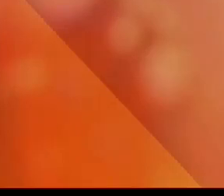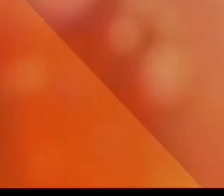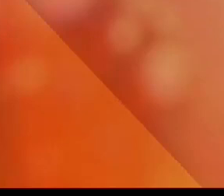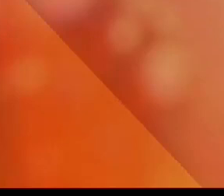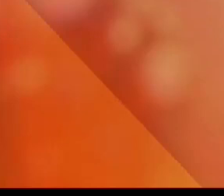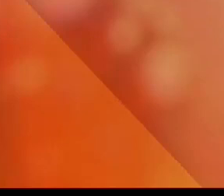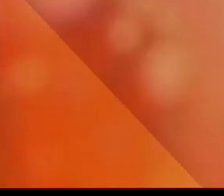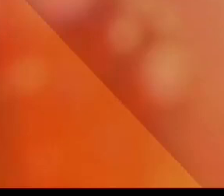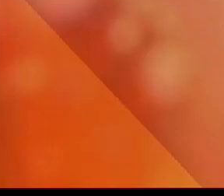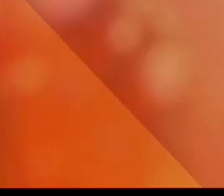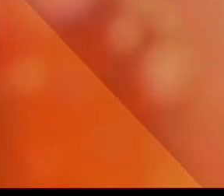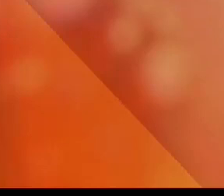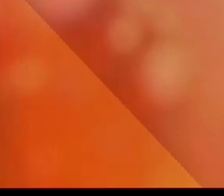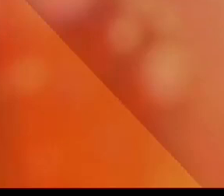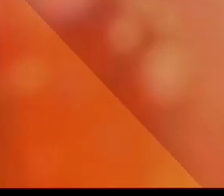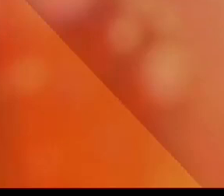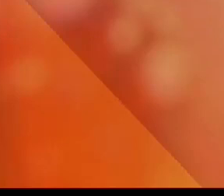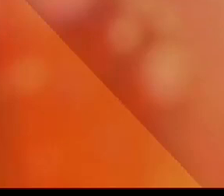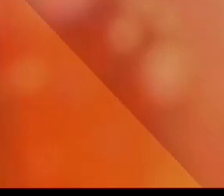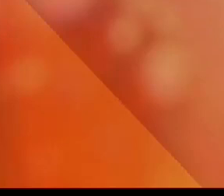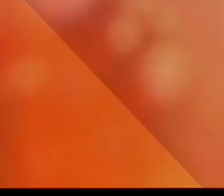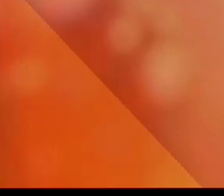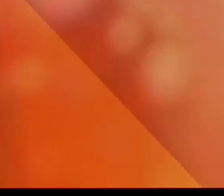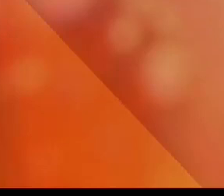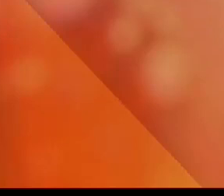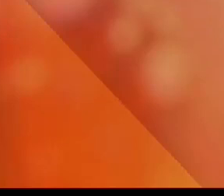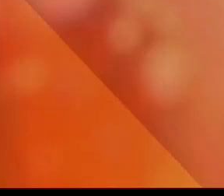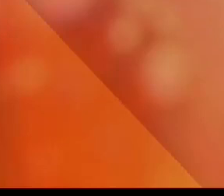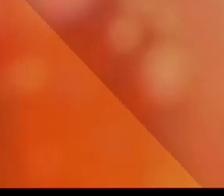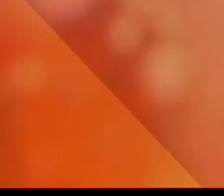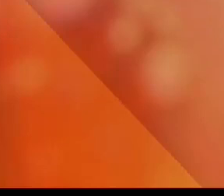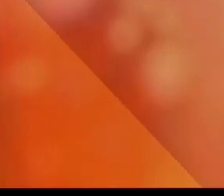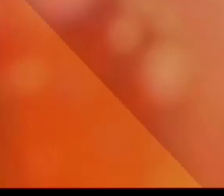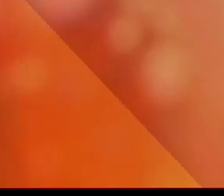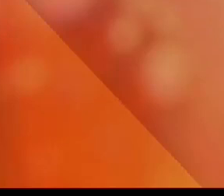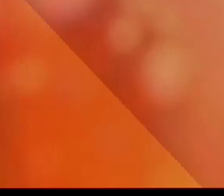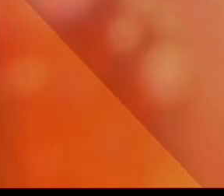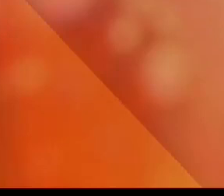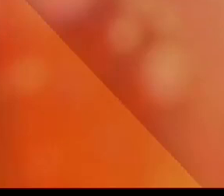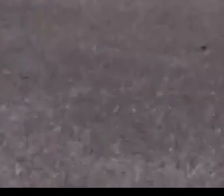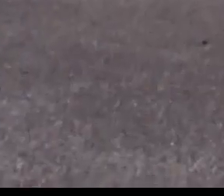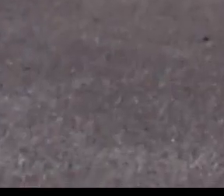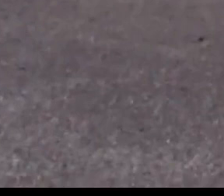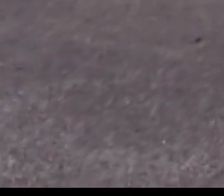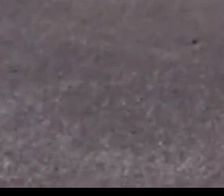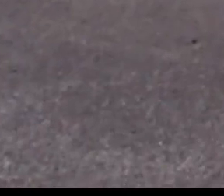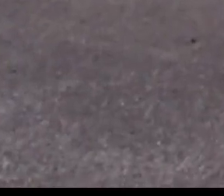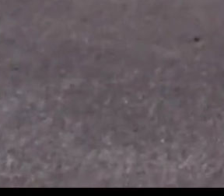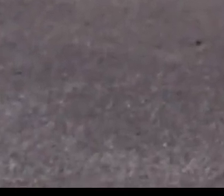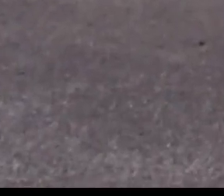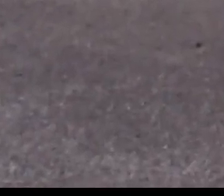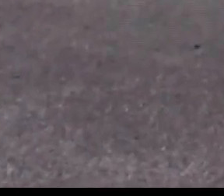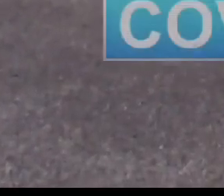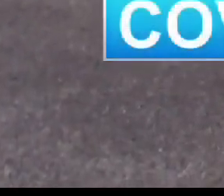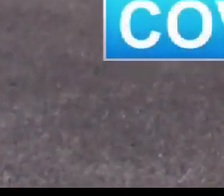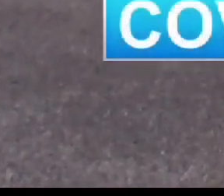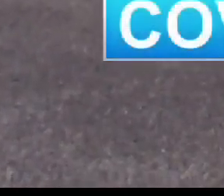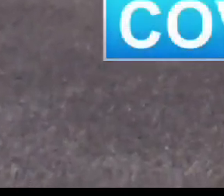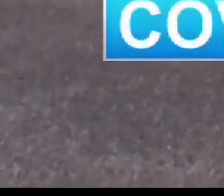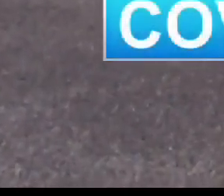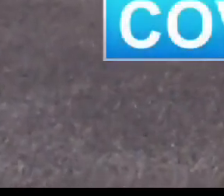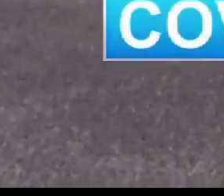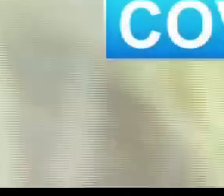to be declared recovered. So says COVID Chief Advisor Dr. Mercelin Dow-Regis, who understandably welcomes the donation of